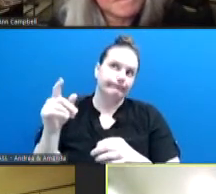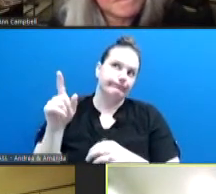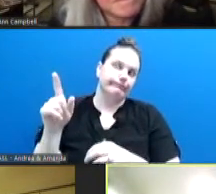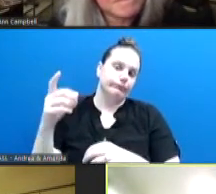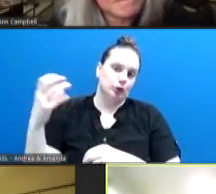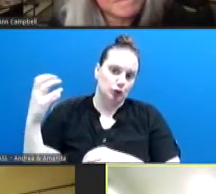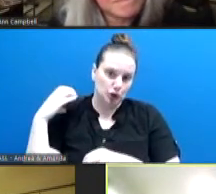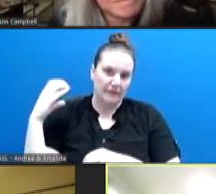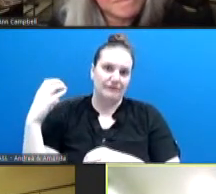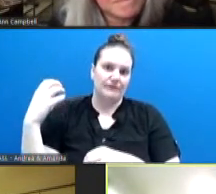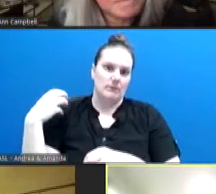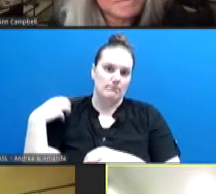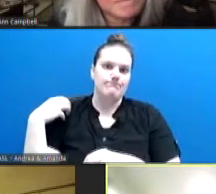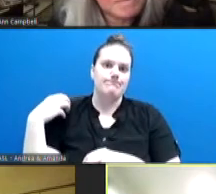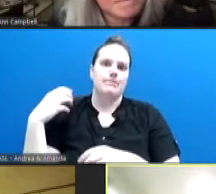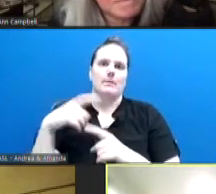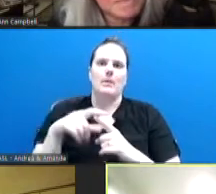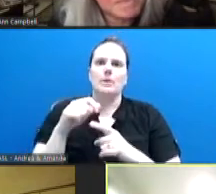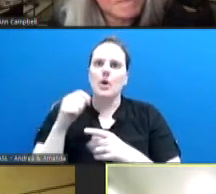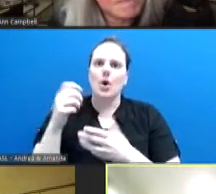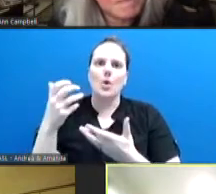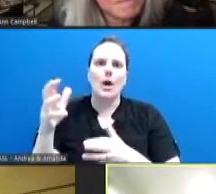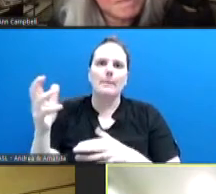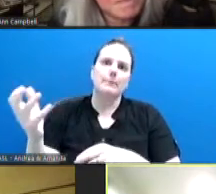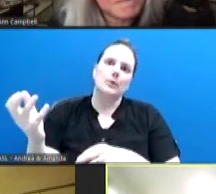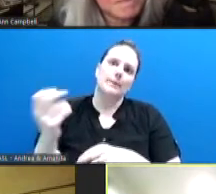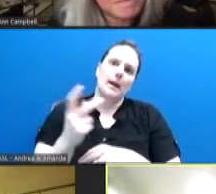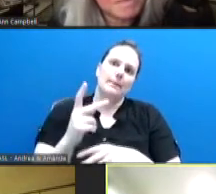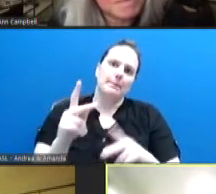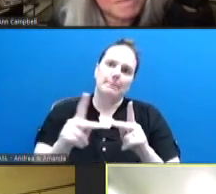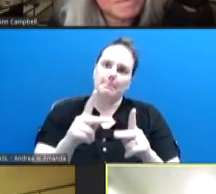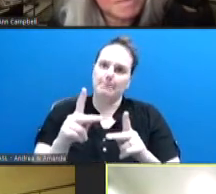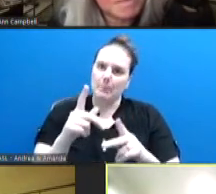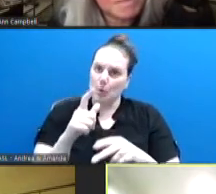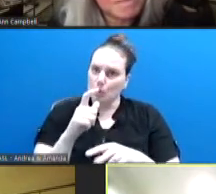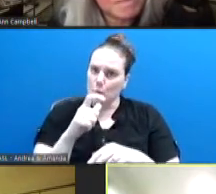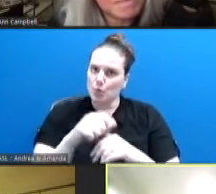to bring back folks who aren't,